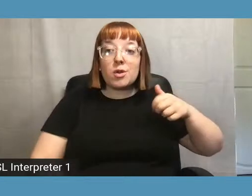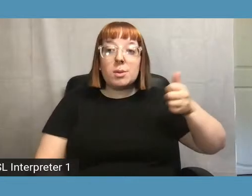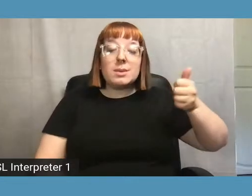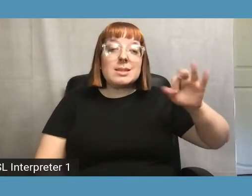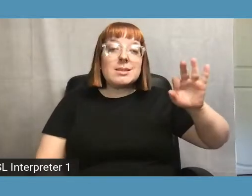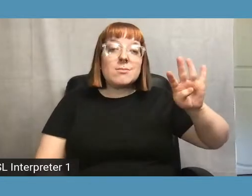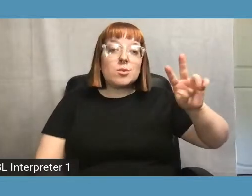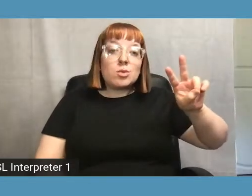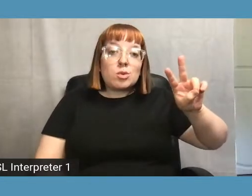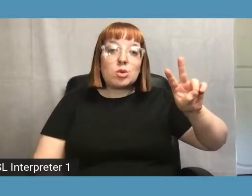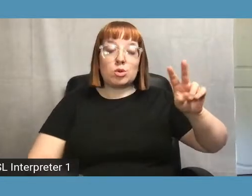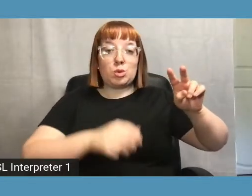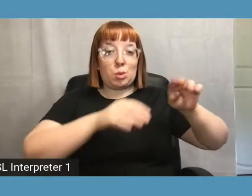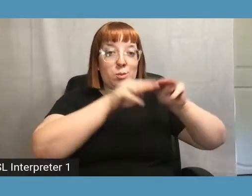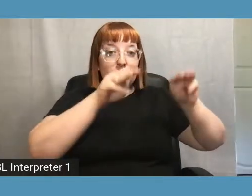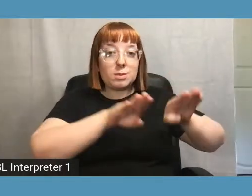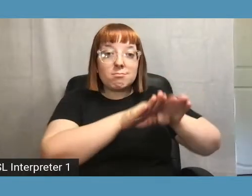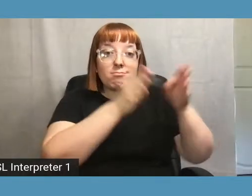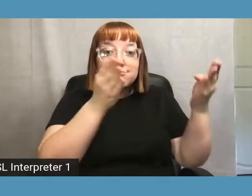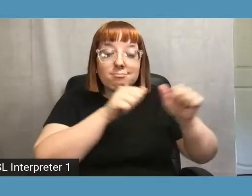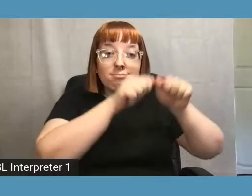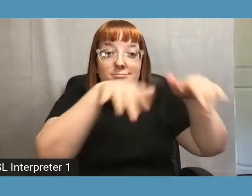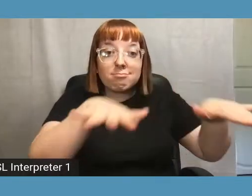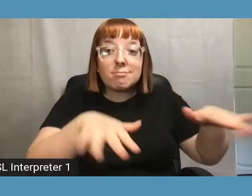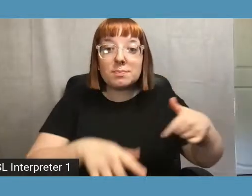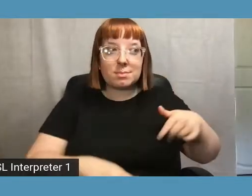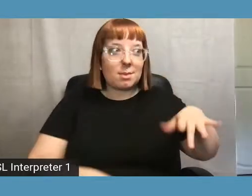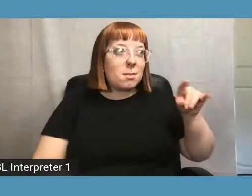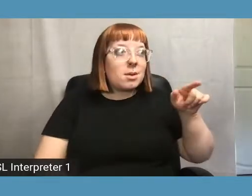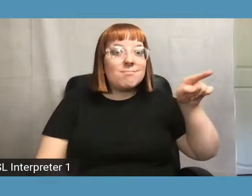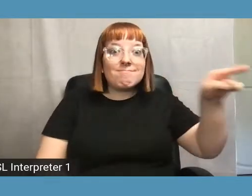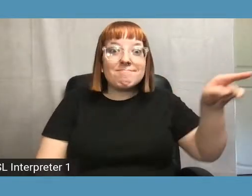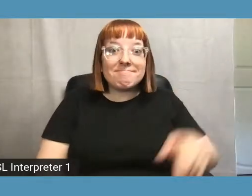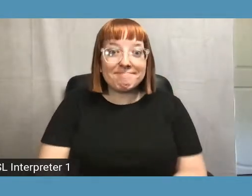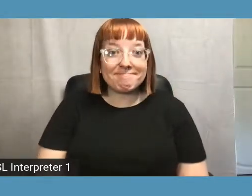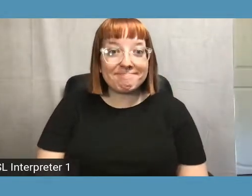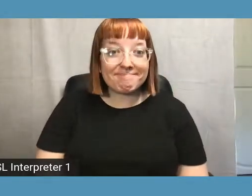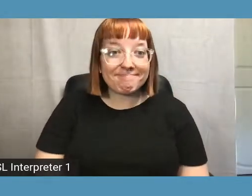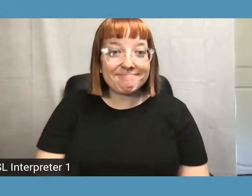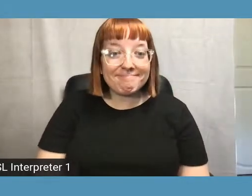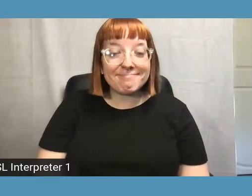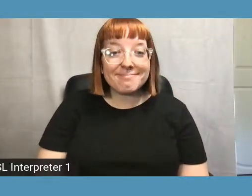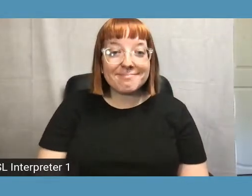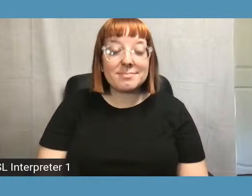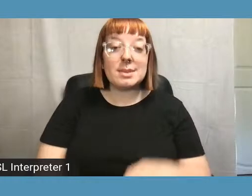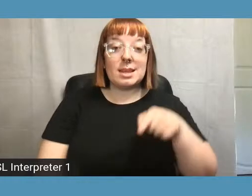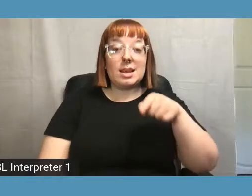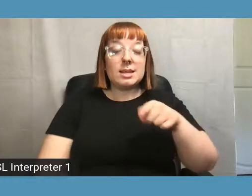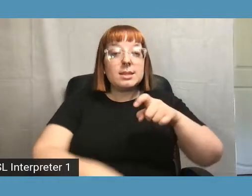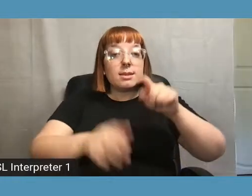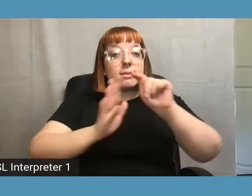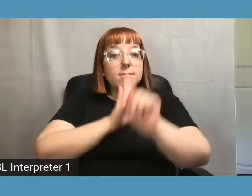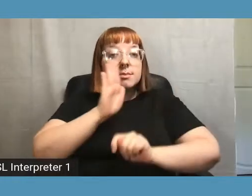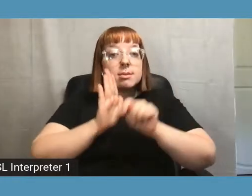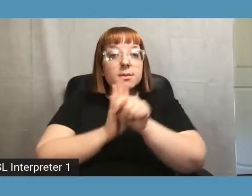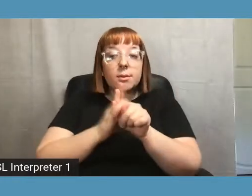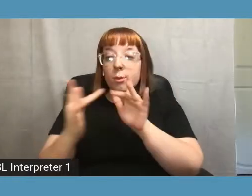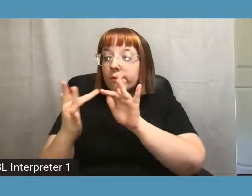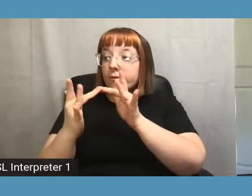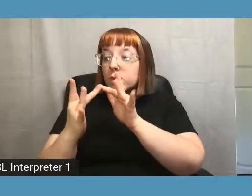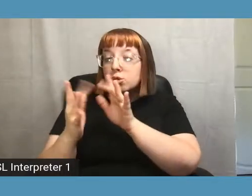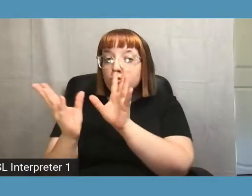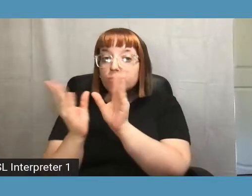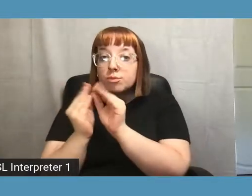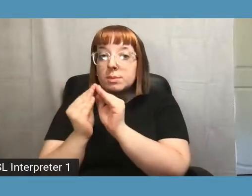and an abstract painting that I picked up in the Gambia. In this era of virtual meetings, when digital spaces